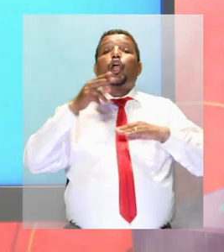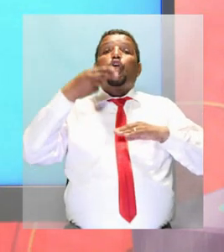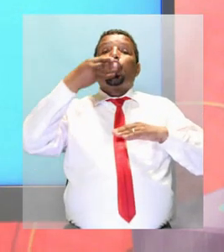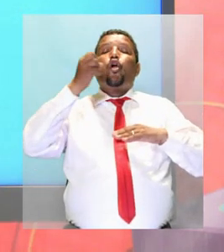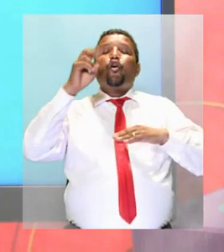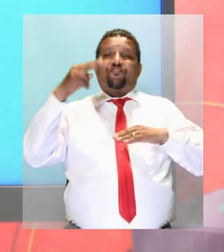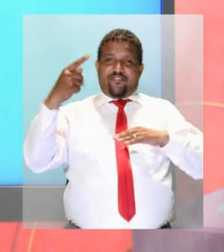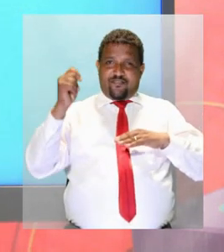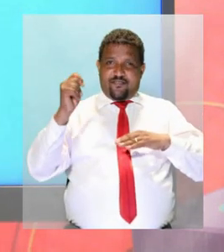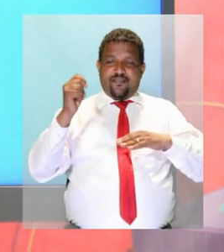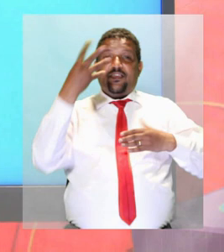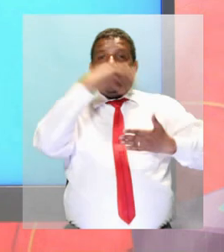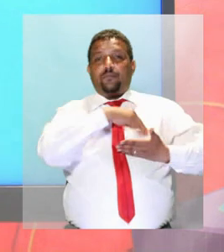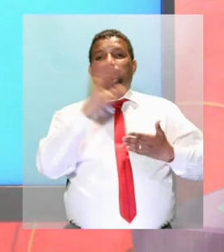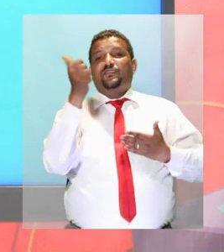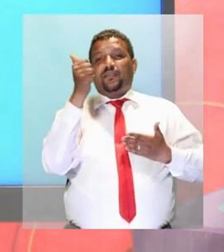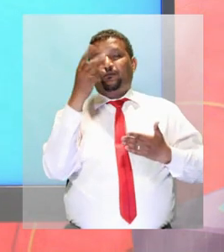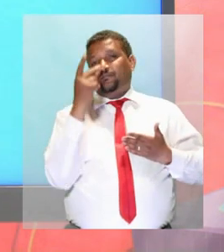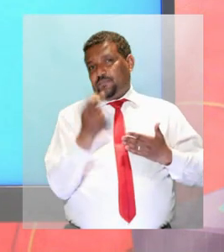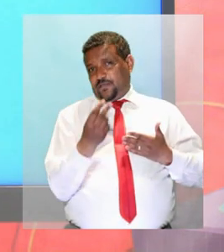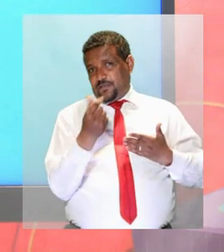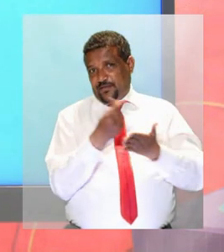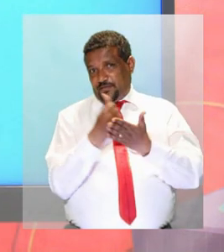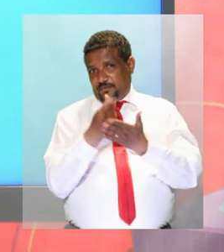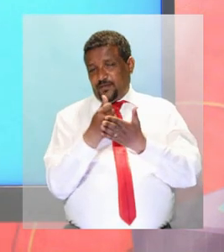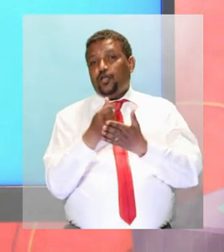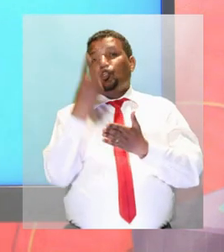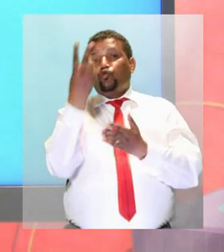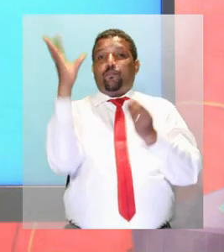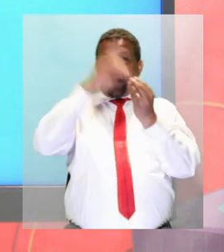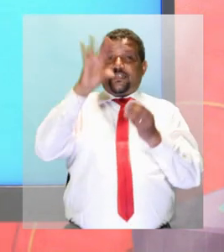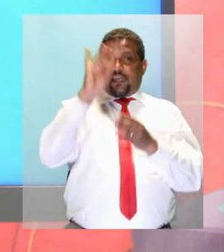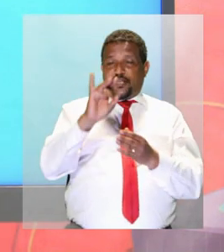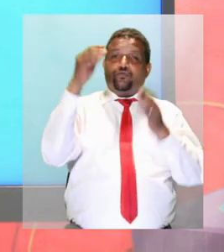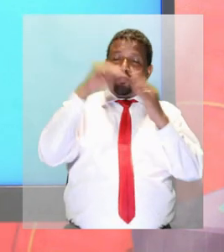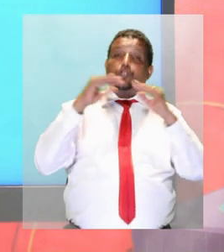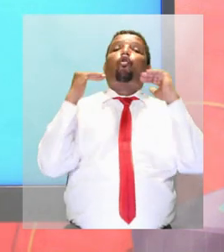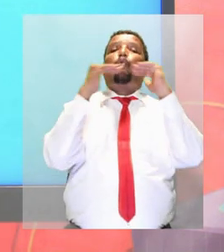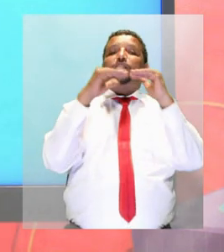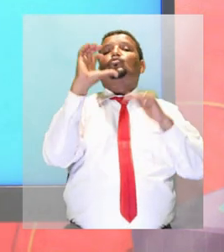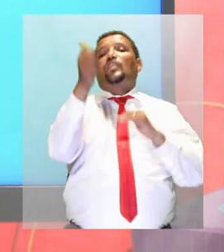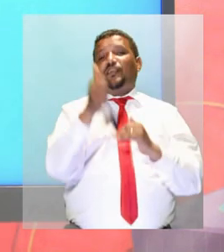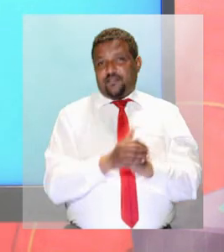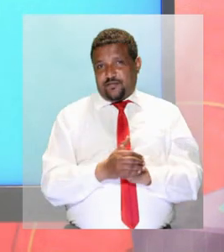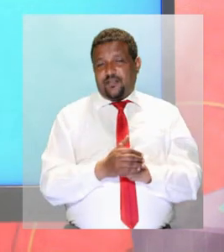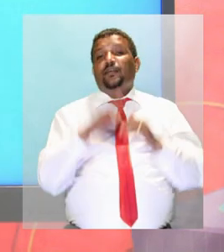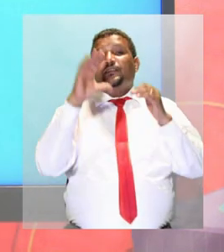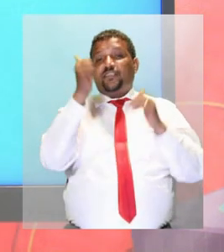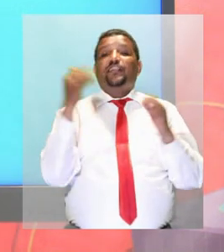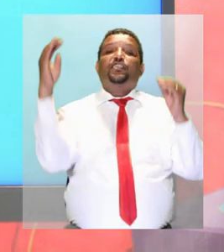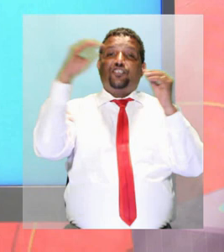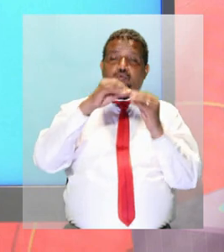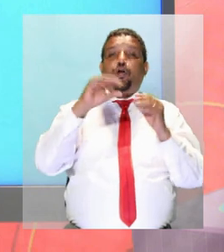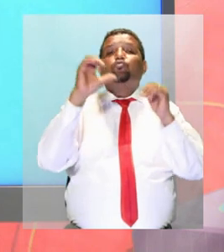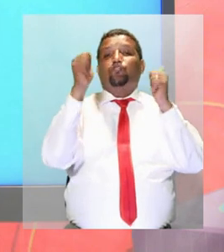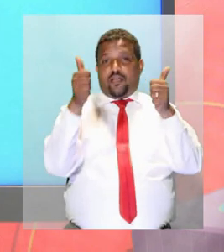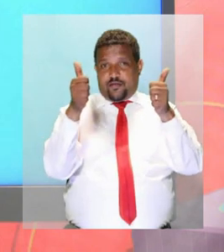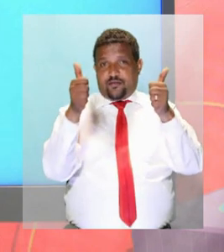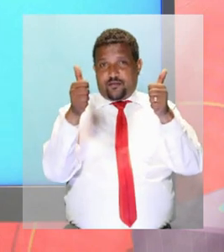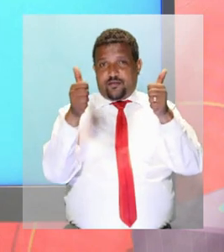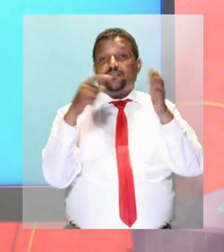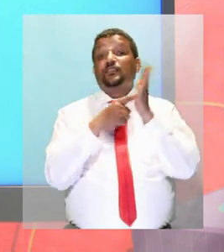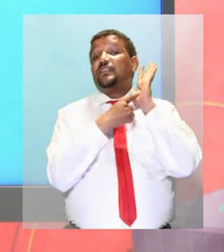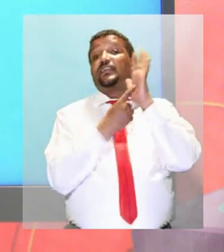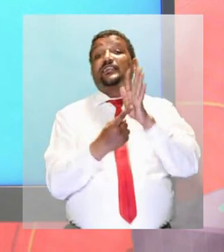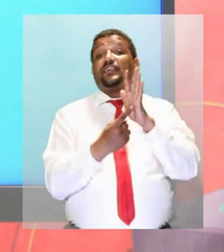which is timber. This is 2 plus 8, which is equal to 10, and 10 is equal to 10. This indicates that